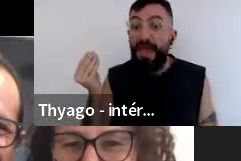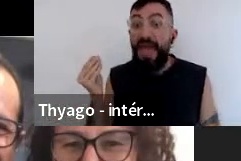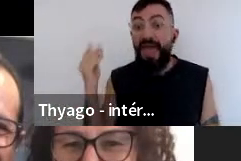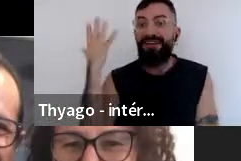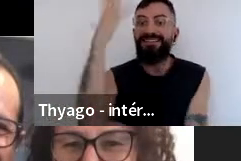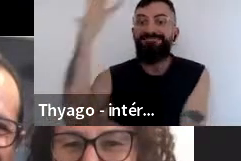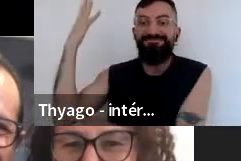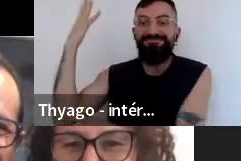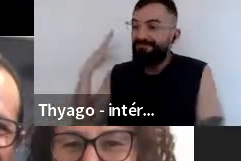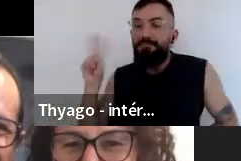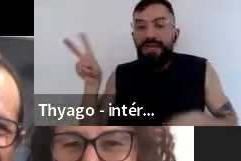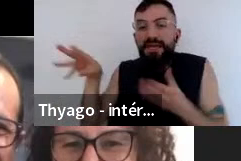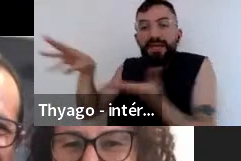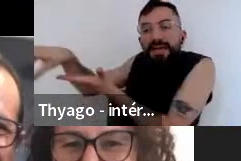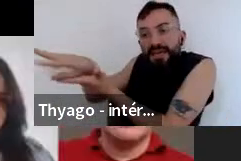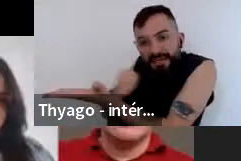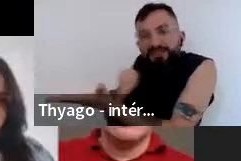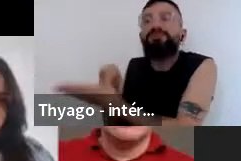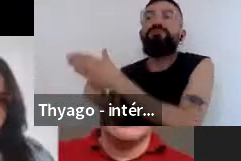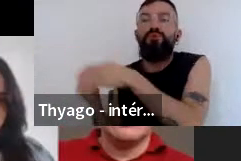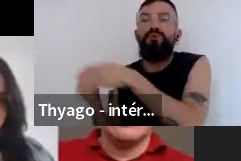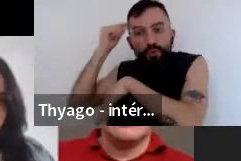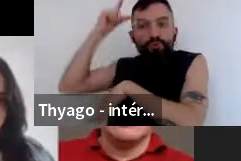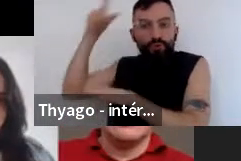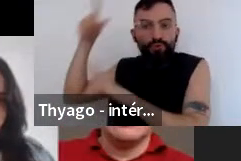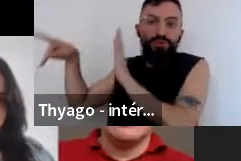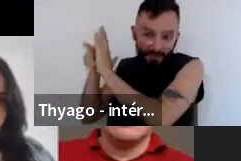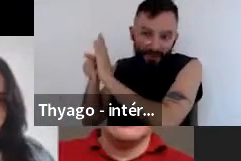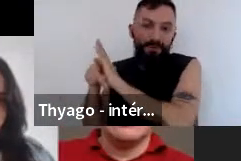material culture. Okay.